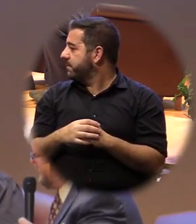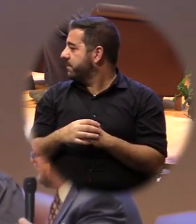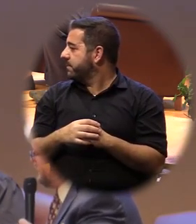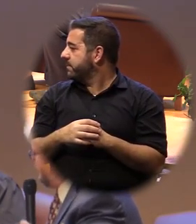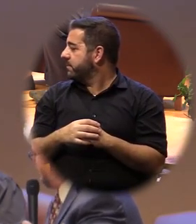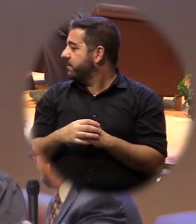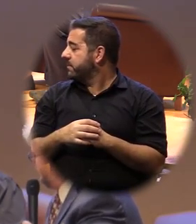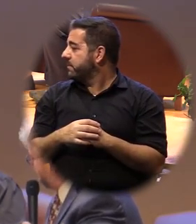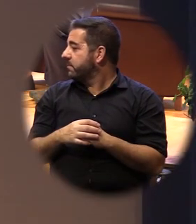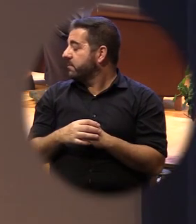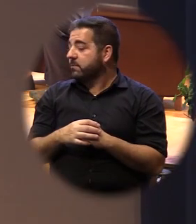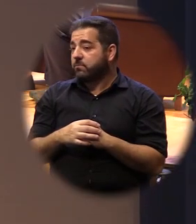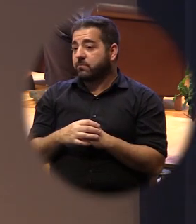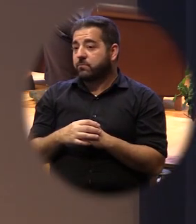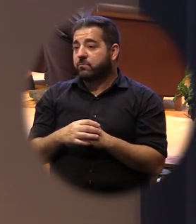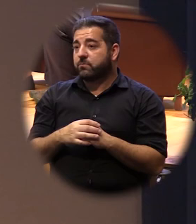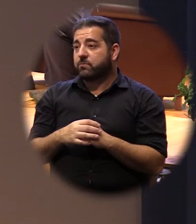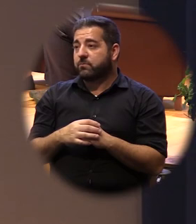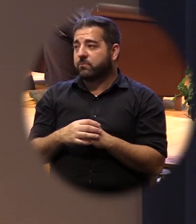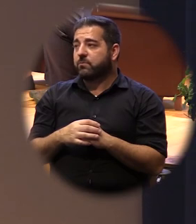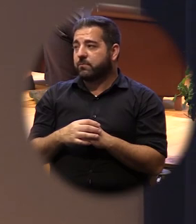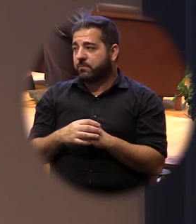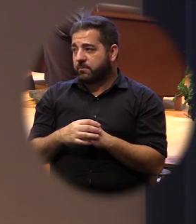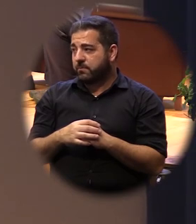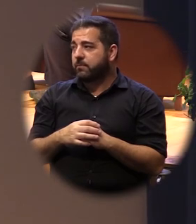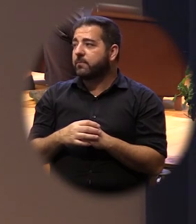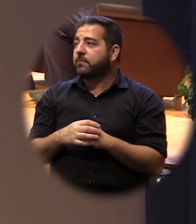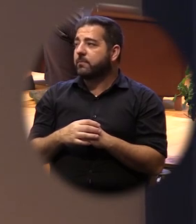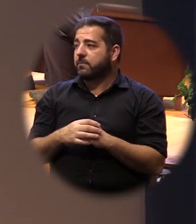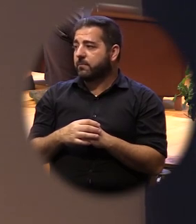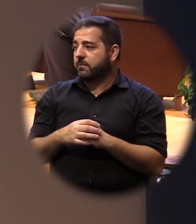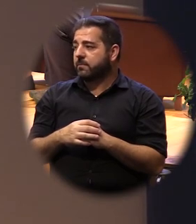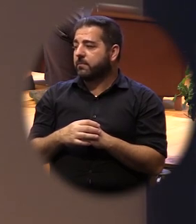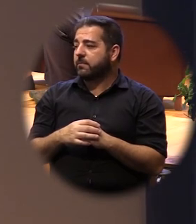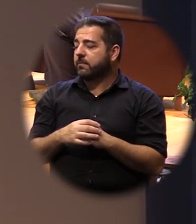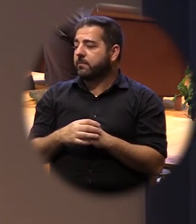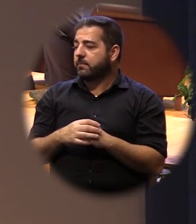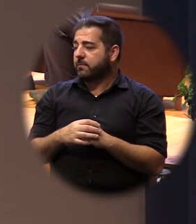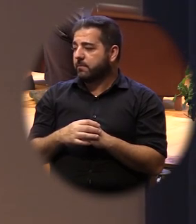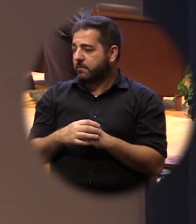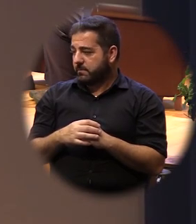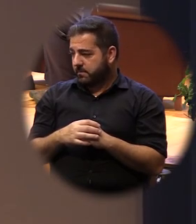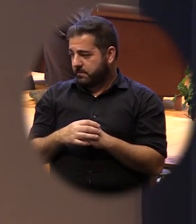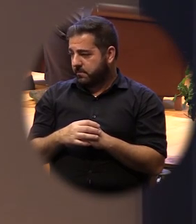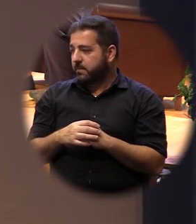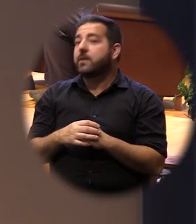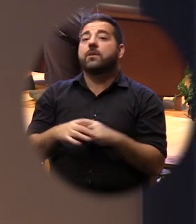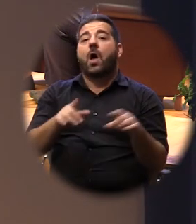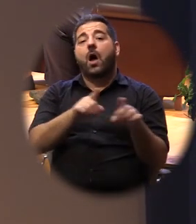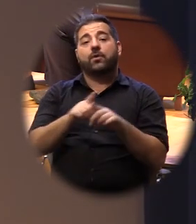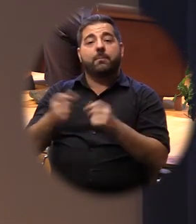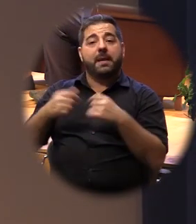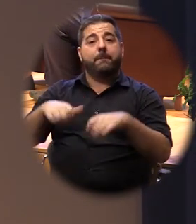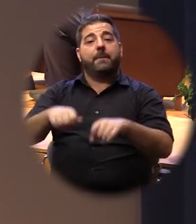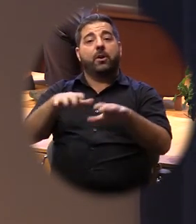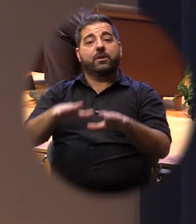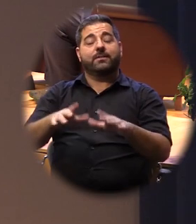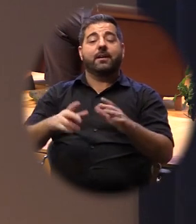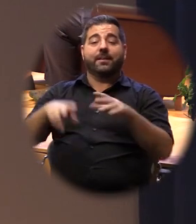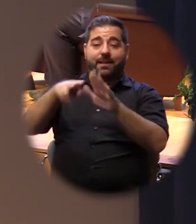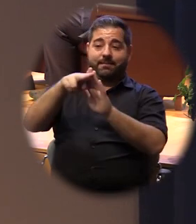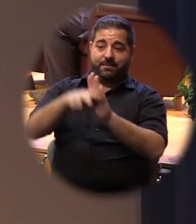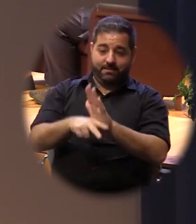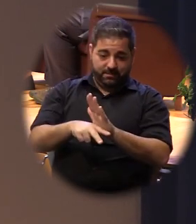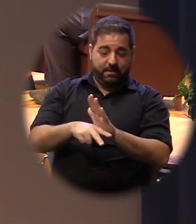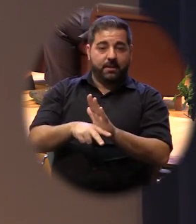Yeah, I mean, there are, I think, also archaeological burials where you might have several skeletons that have been contextualized as